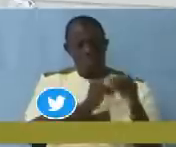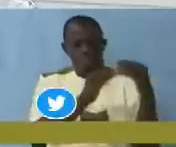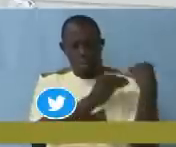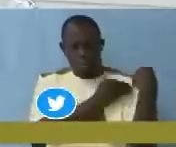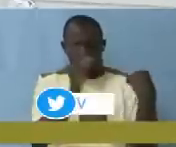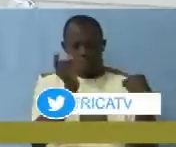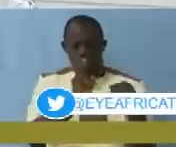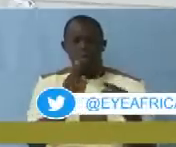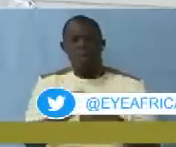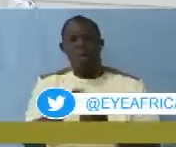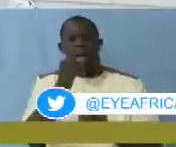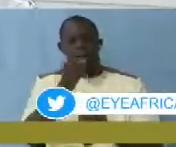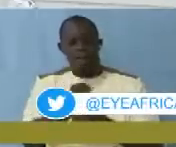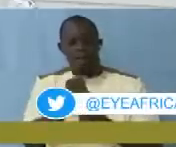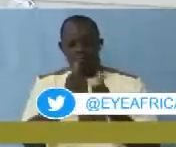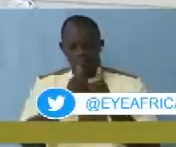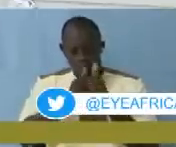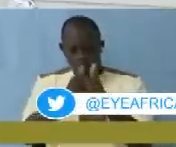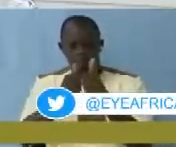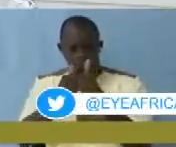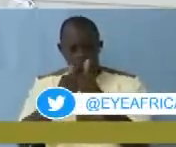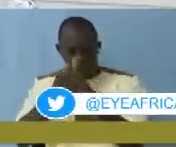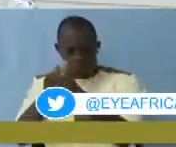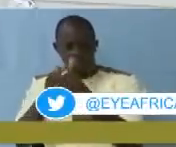to make follow-ups